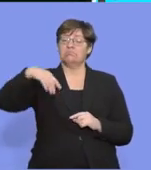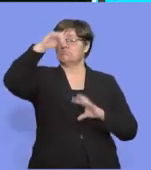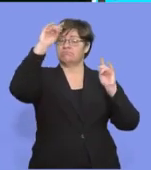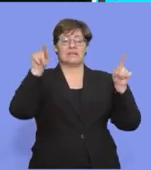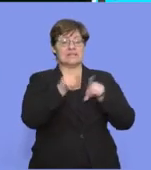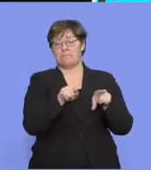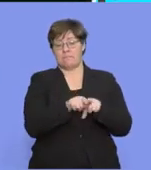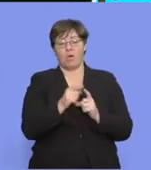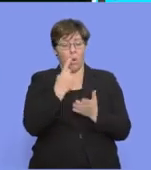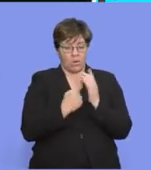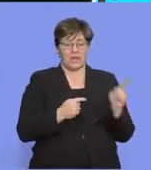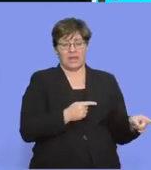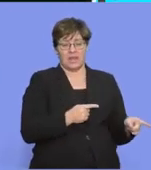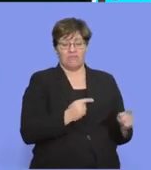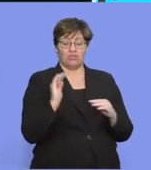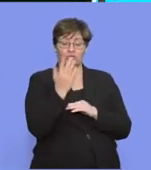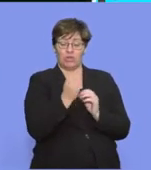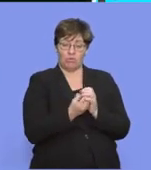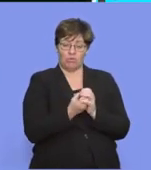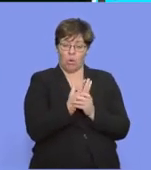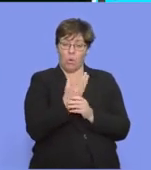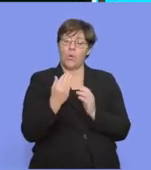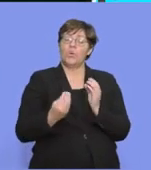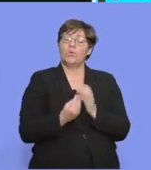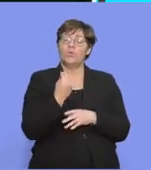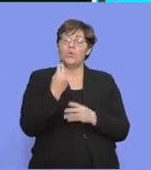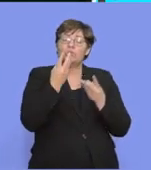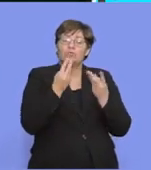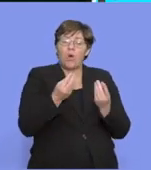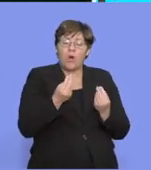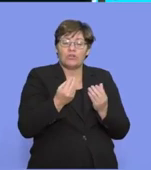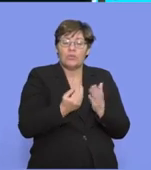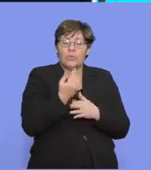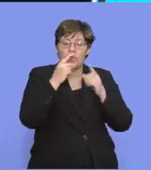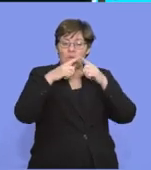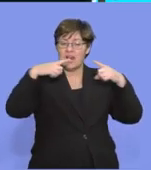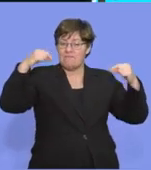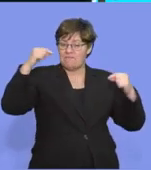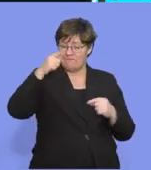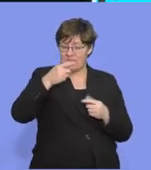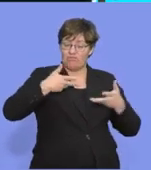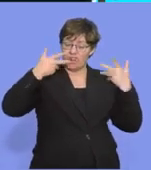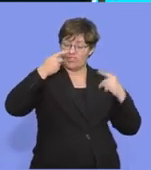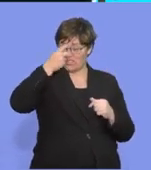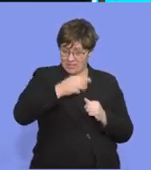the leaves. And you know, when a tree grows, the lovely, crisp,